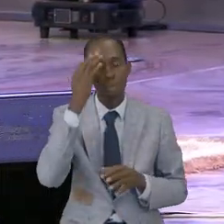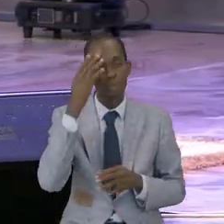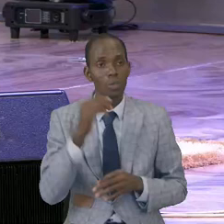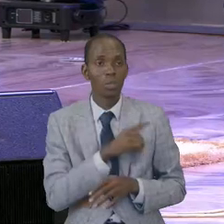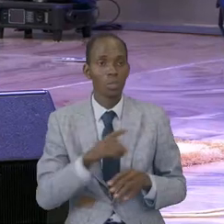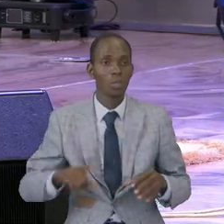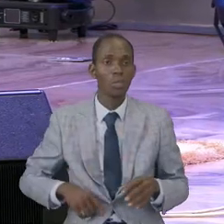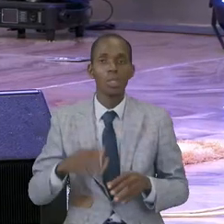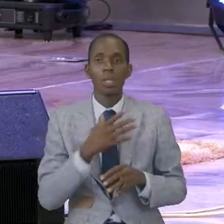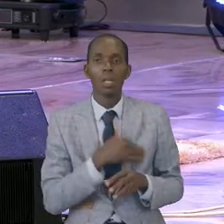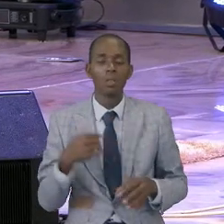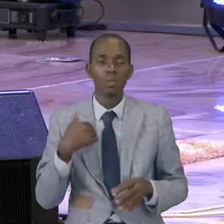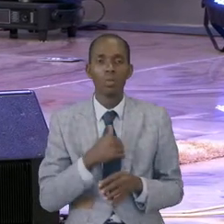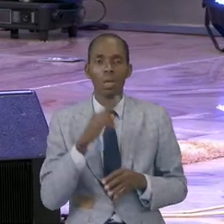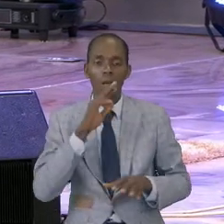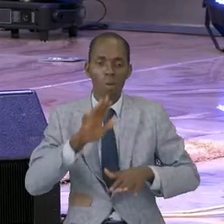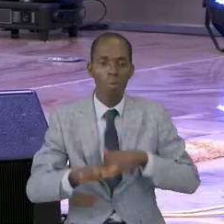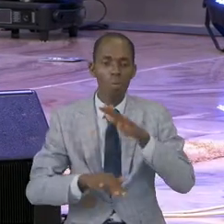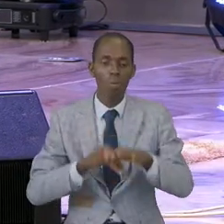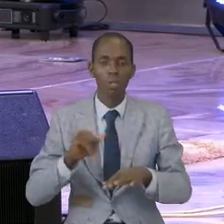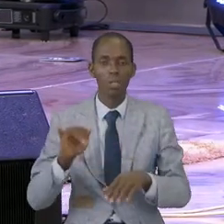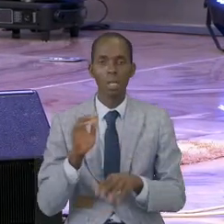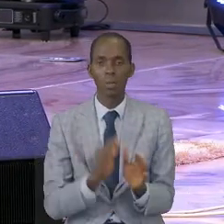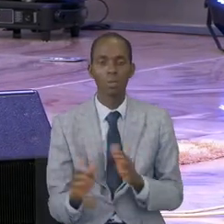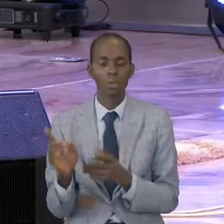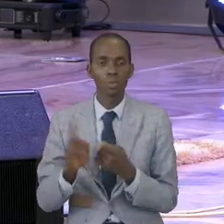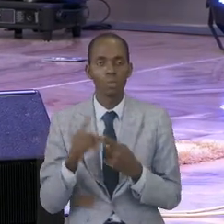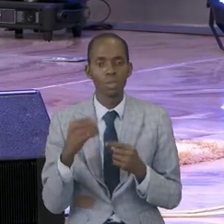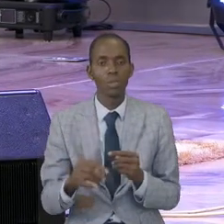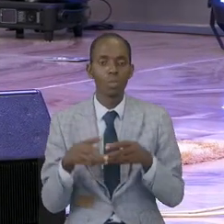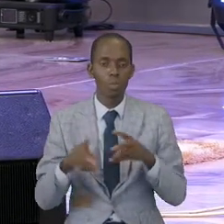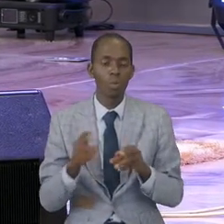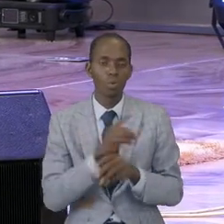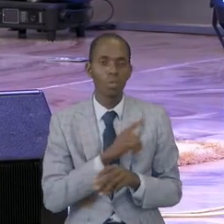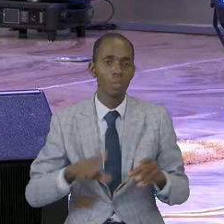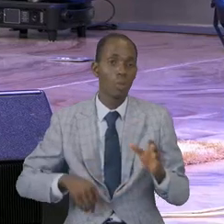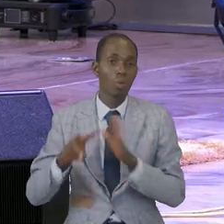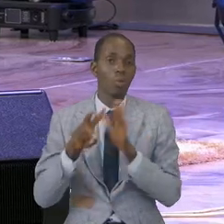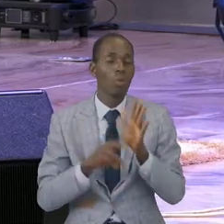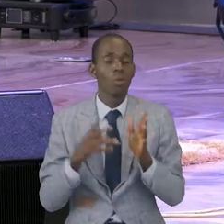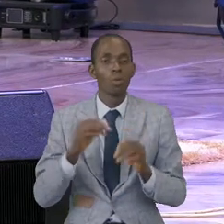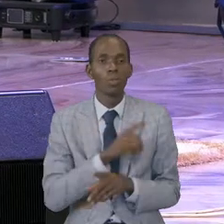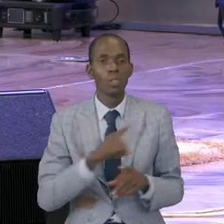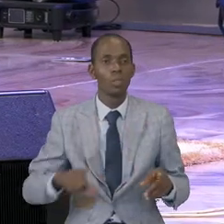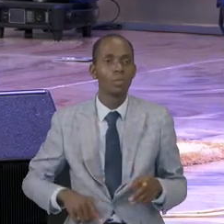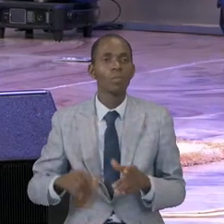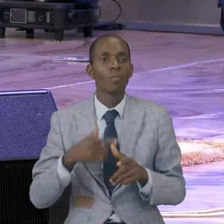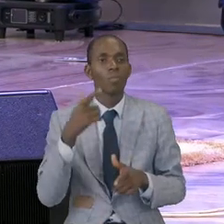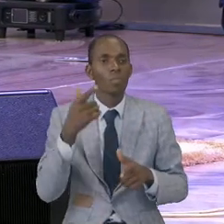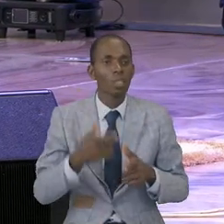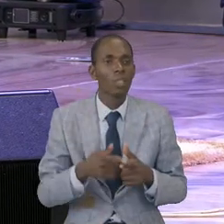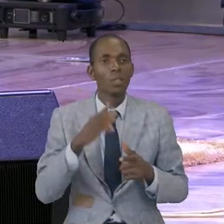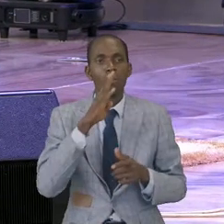we're walking according to the way of the Lord, we're filled with the fruits of righteousness, which are